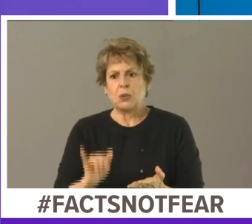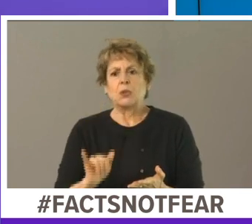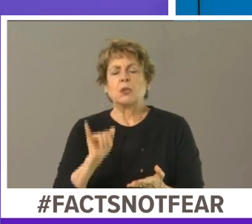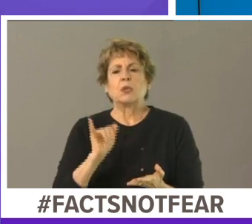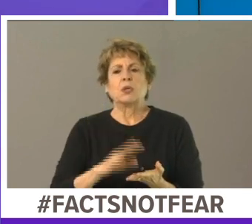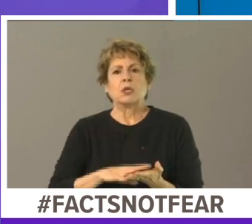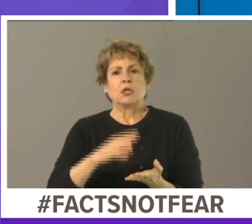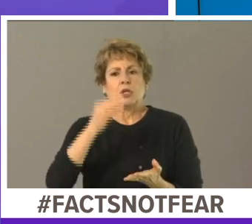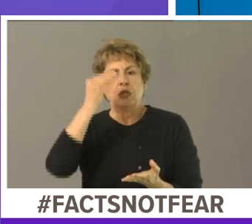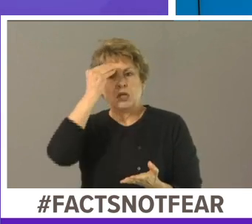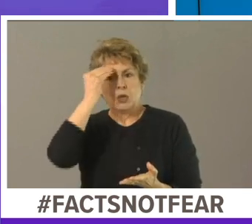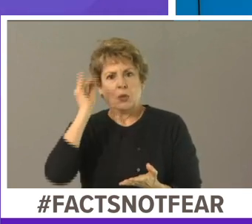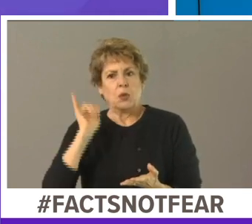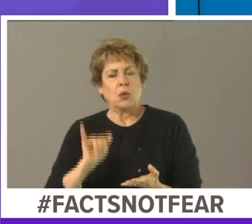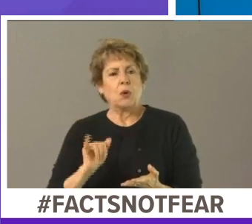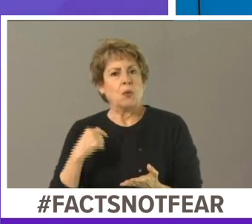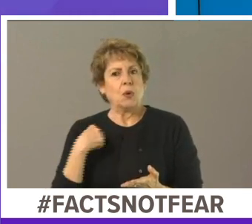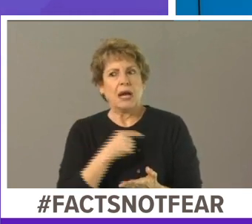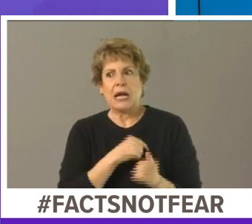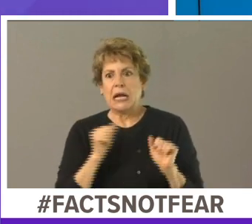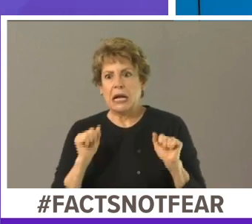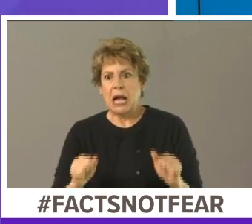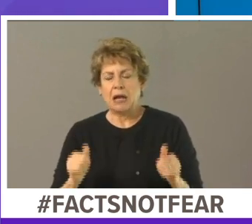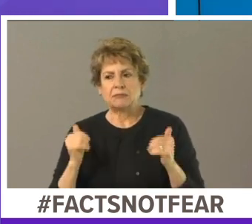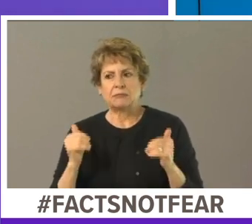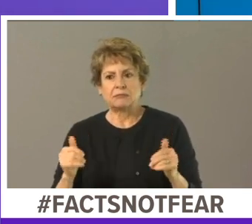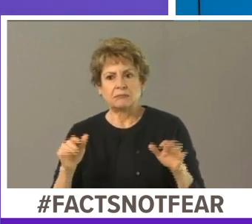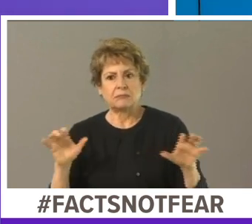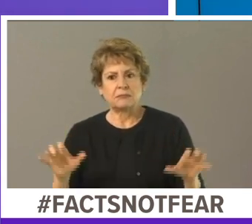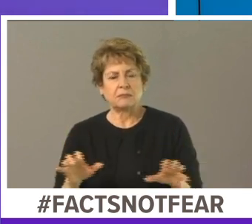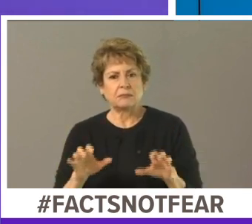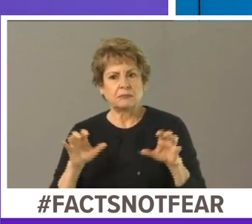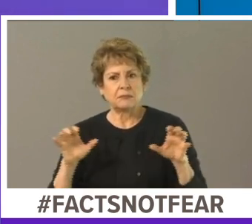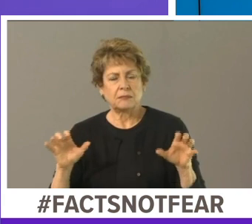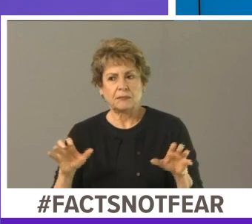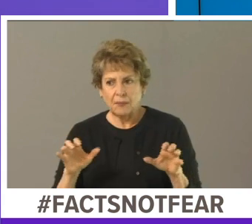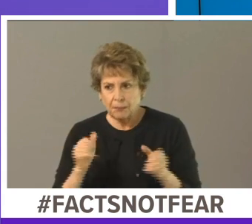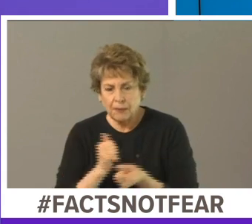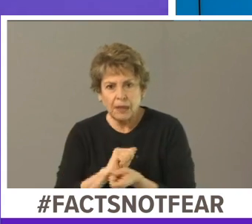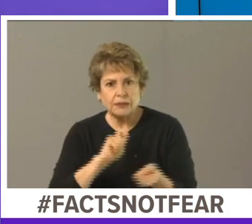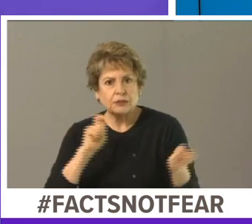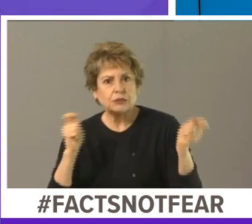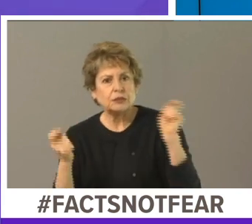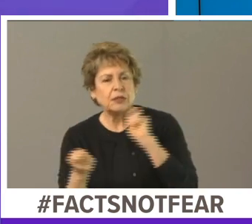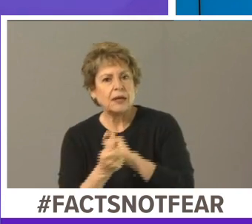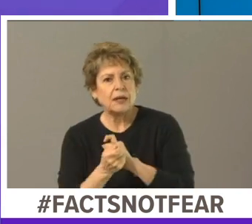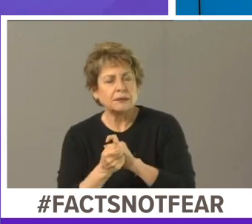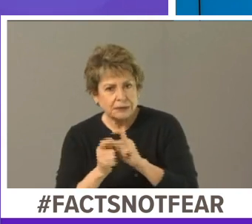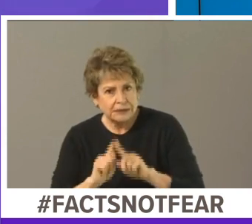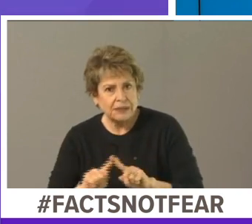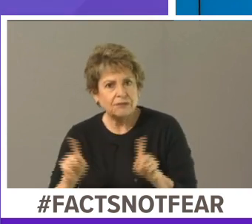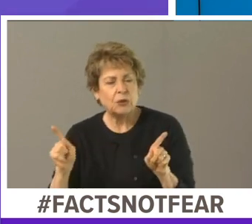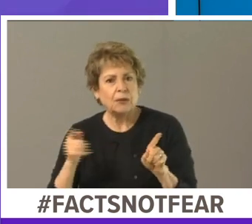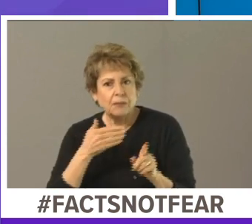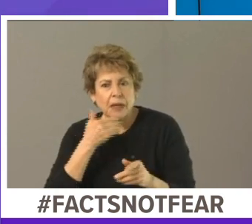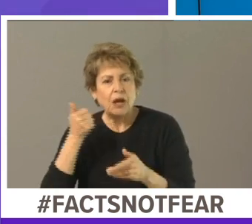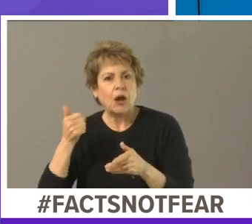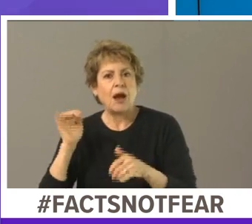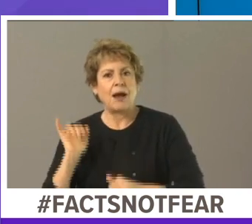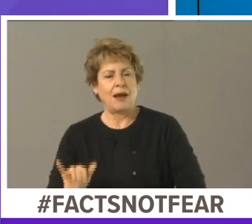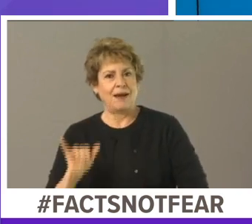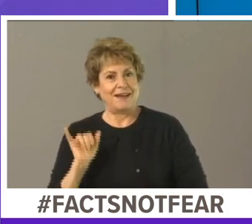in the COVID-19 pandemic in our state, in our country, for the foreseeable future. And to me,